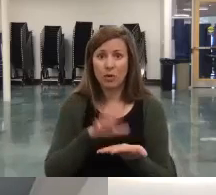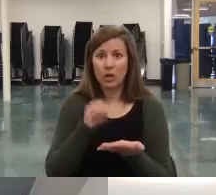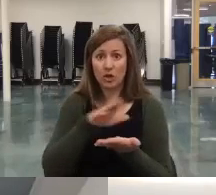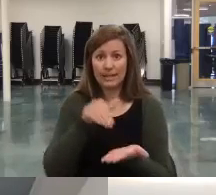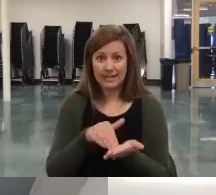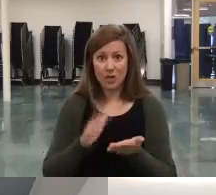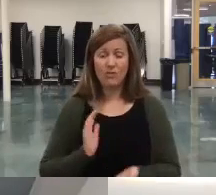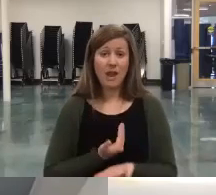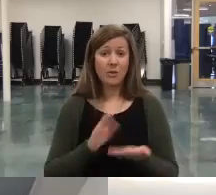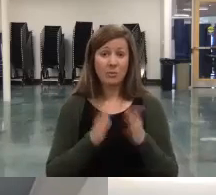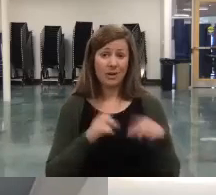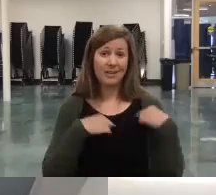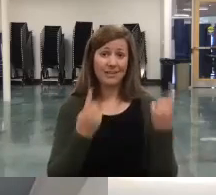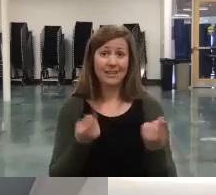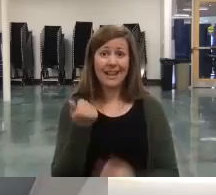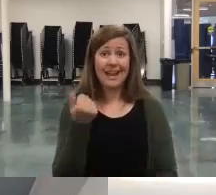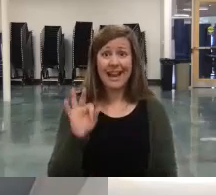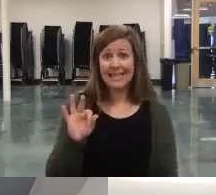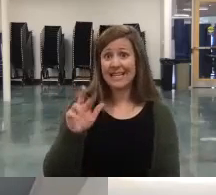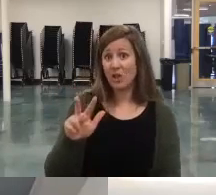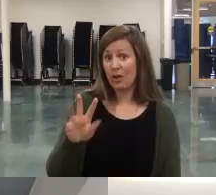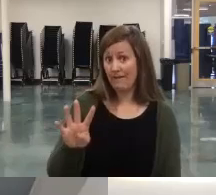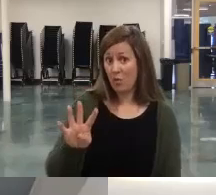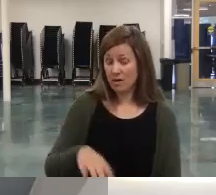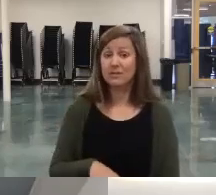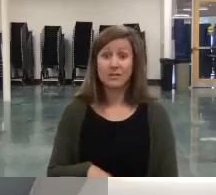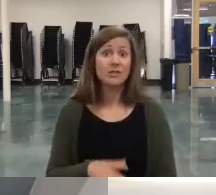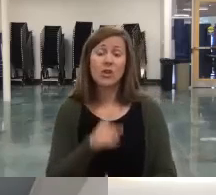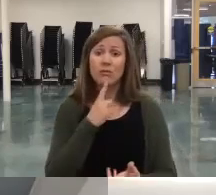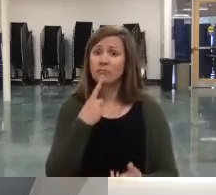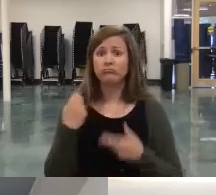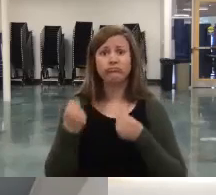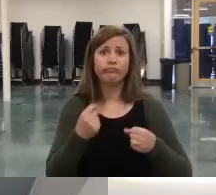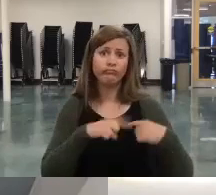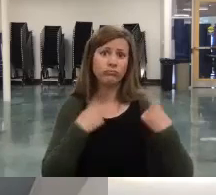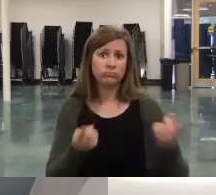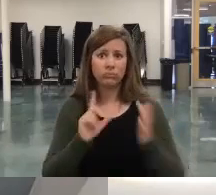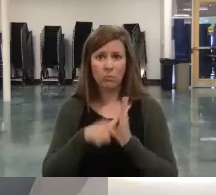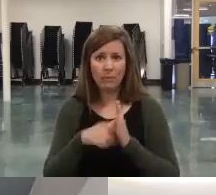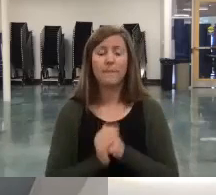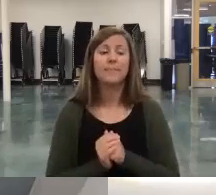our community since 1934. So we have some strong roots here, and we